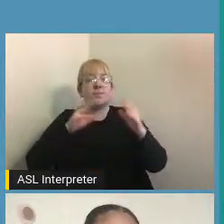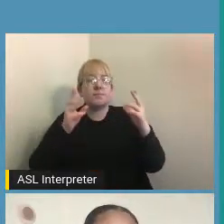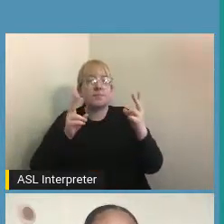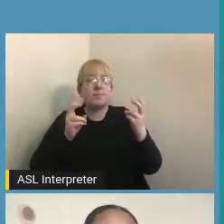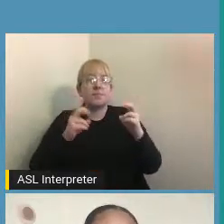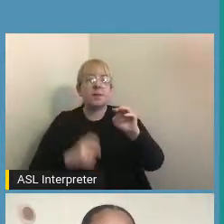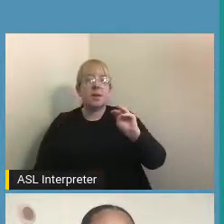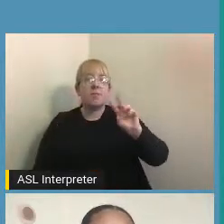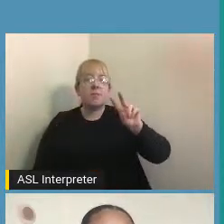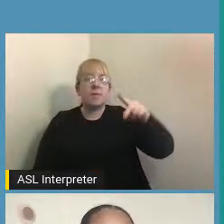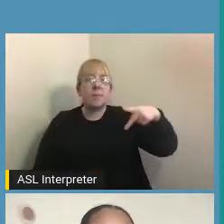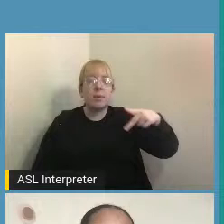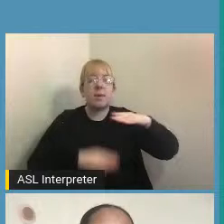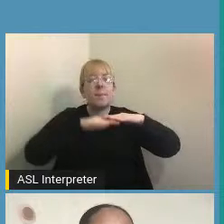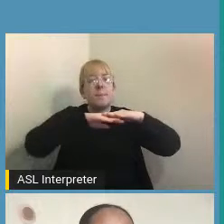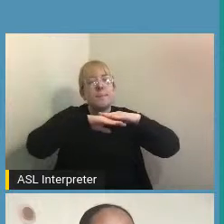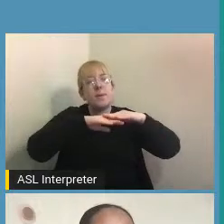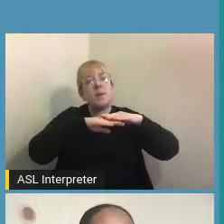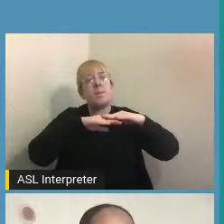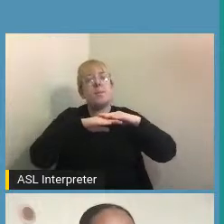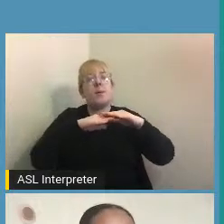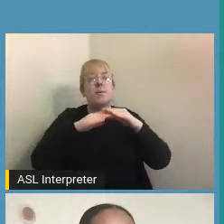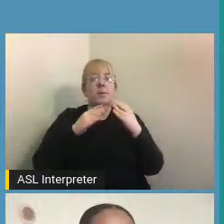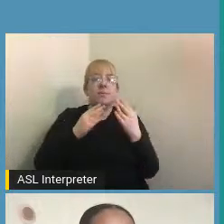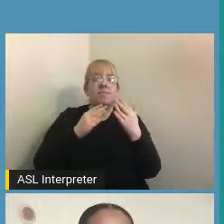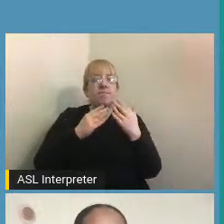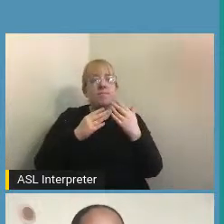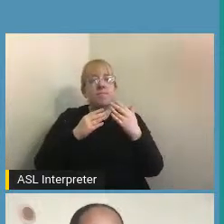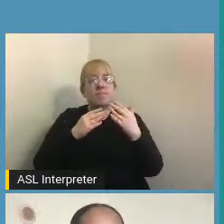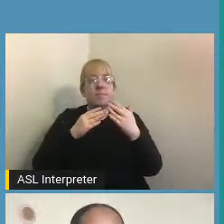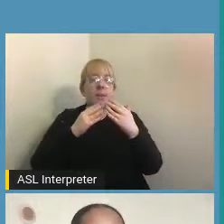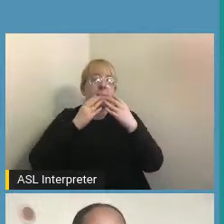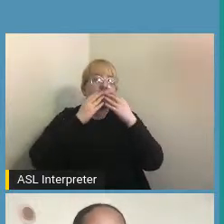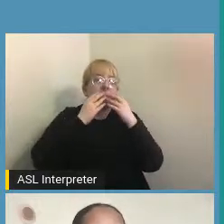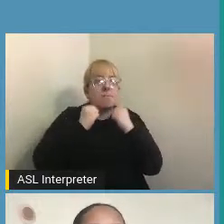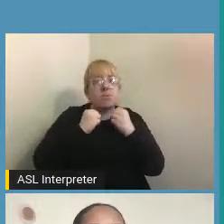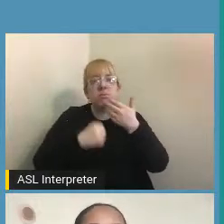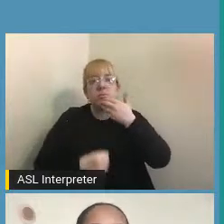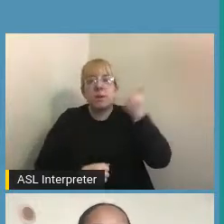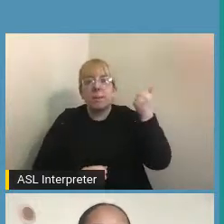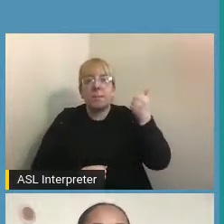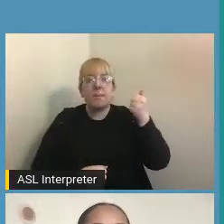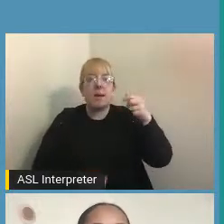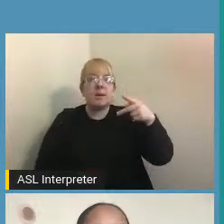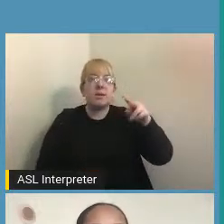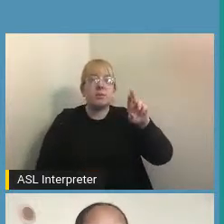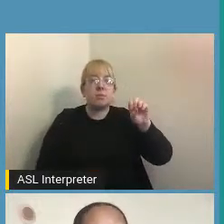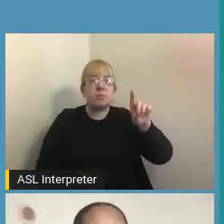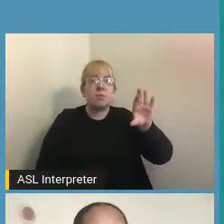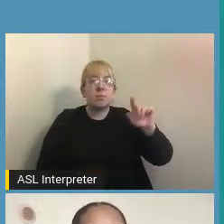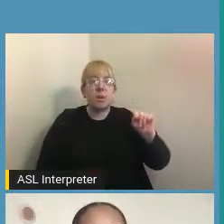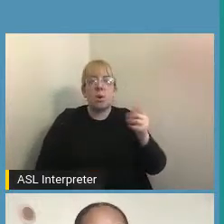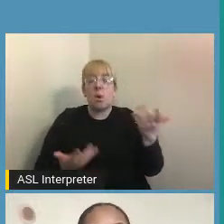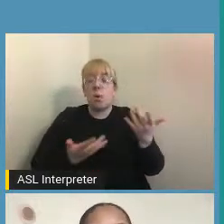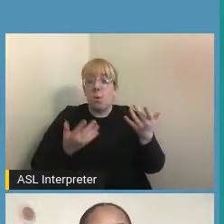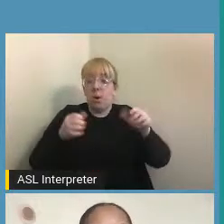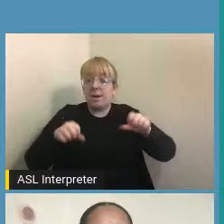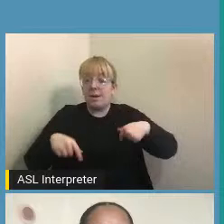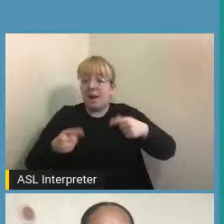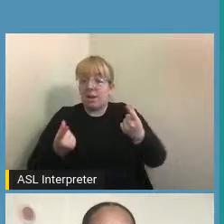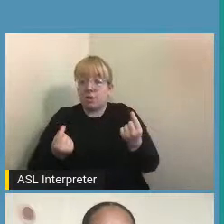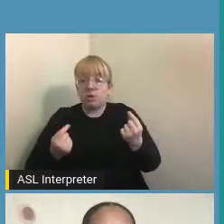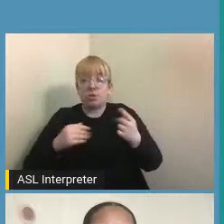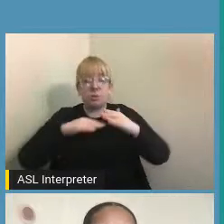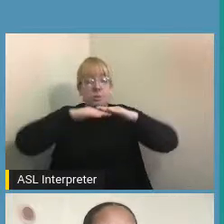product. What can we do at the very like bare bones that will meet the need,